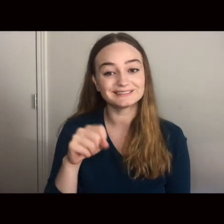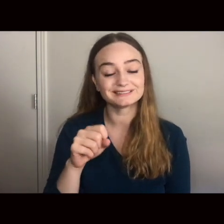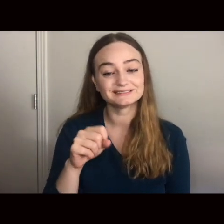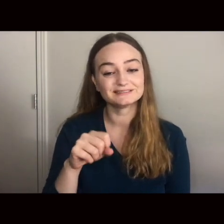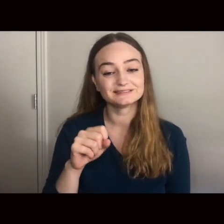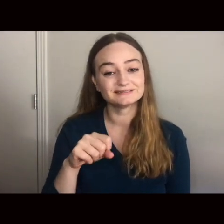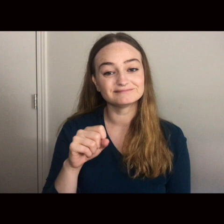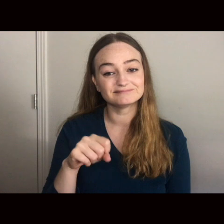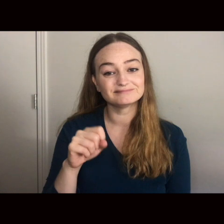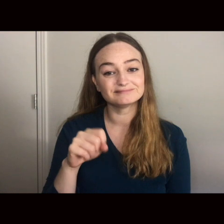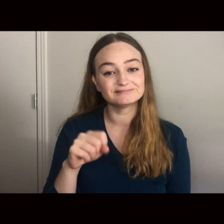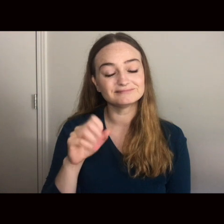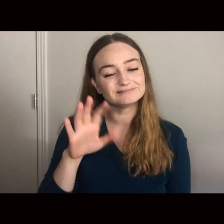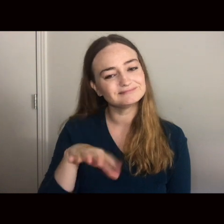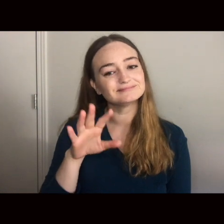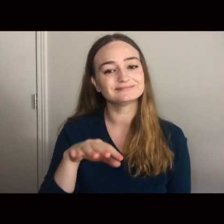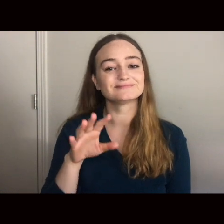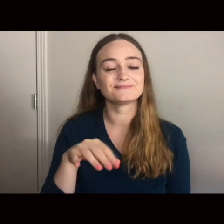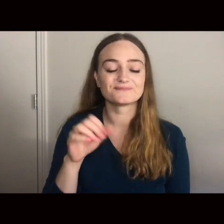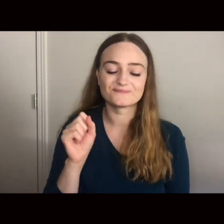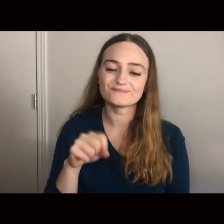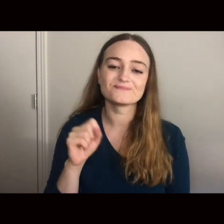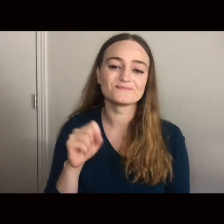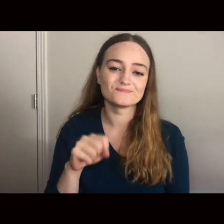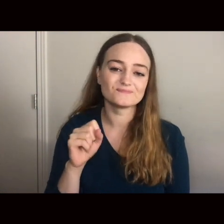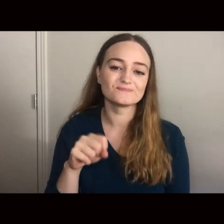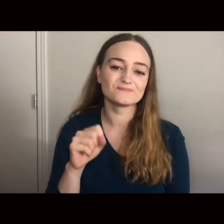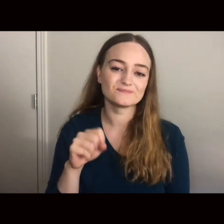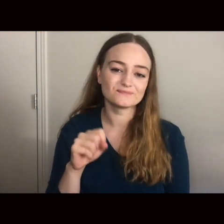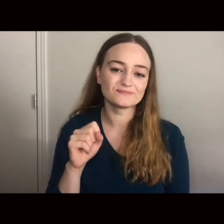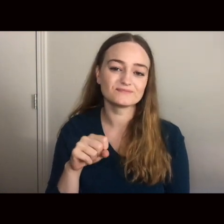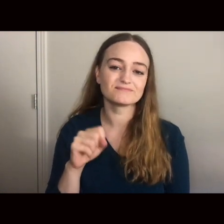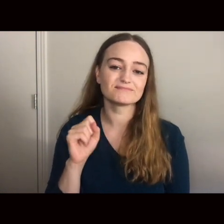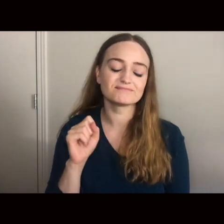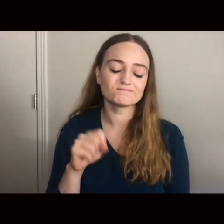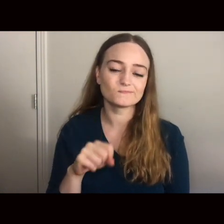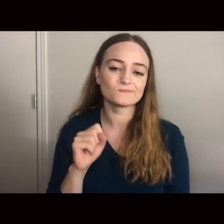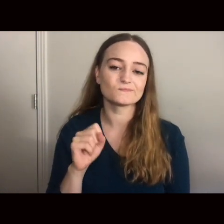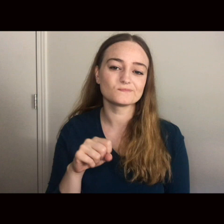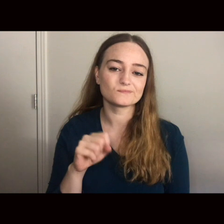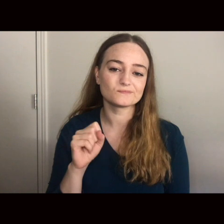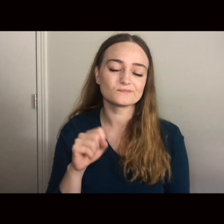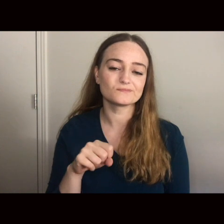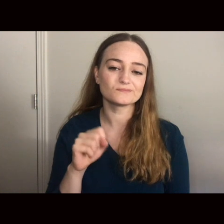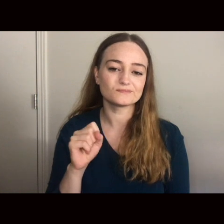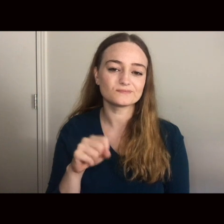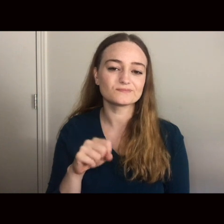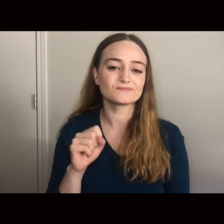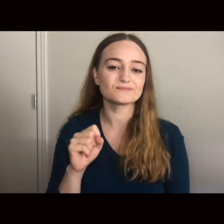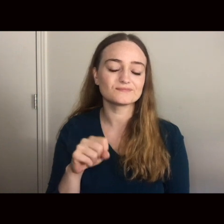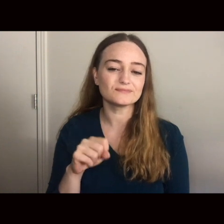Hey, yeah, yeah, yeah. Hey, hey, hey, yeah, yeah, yeah. Hey,